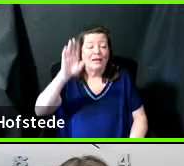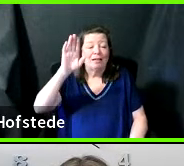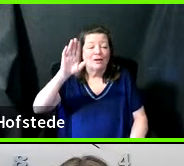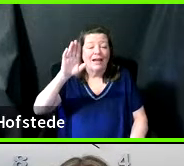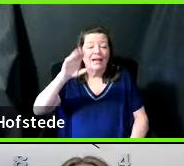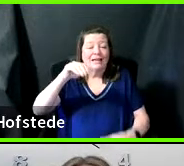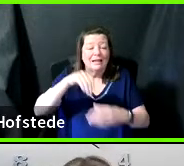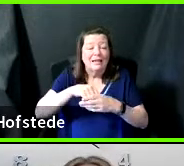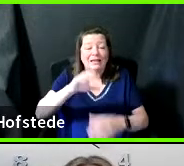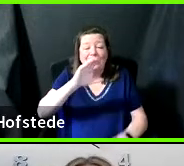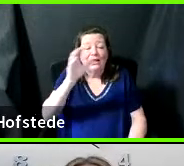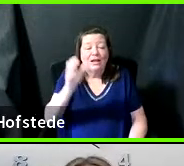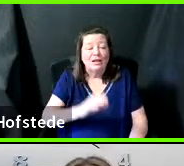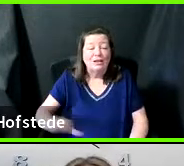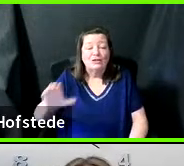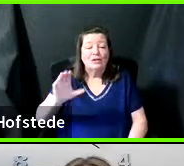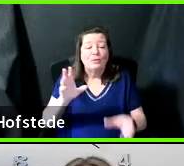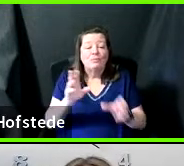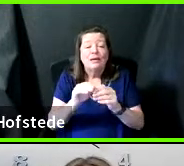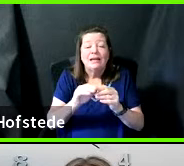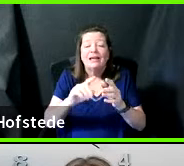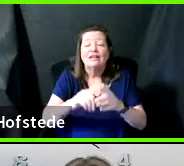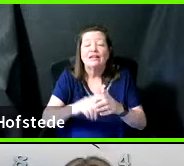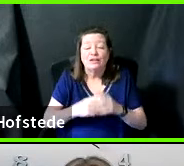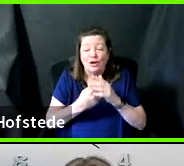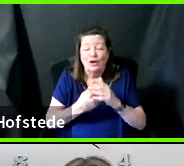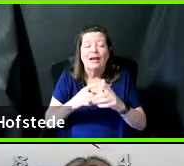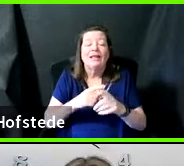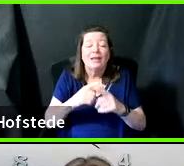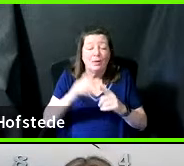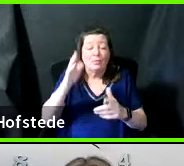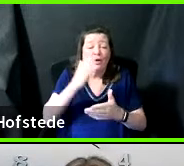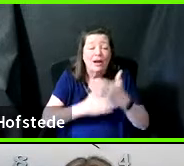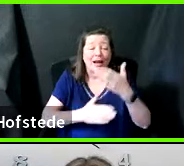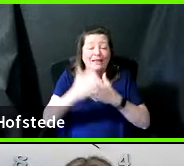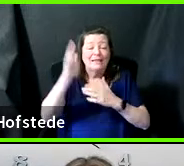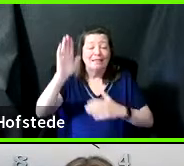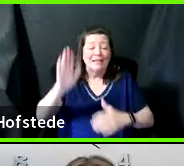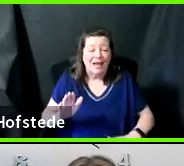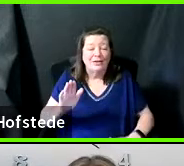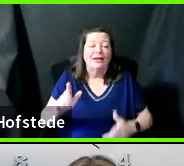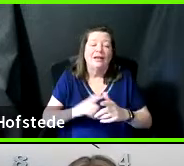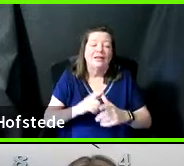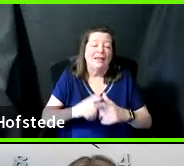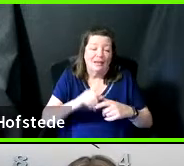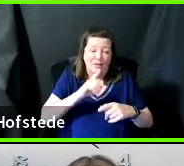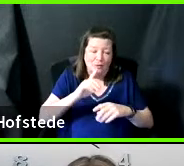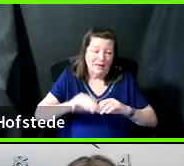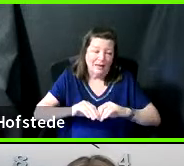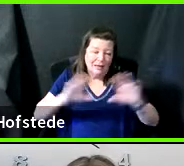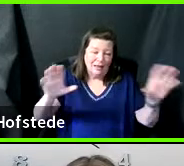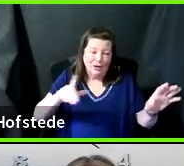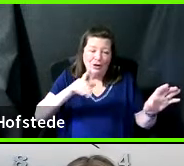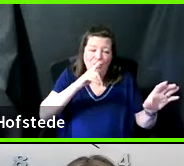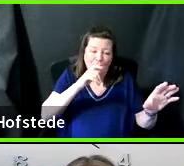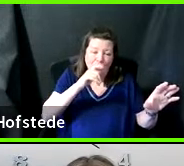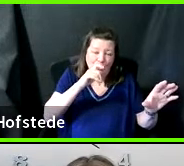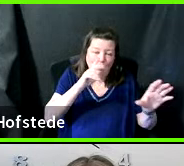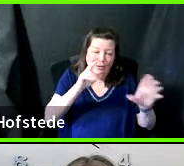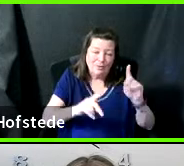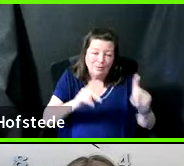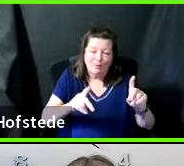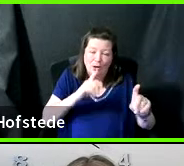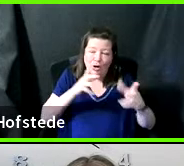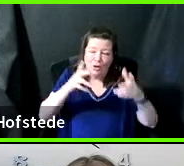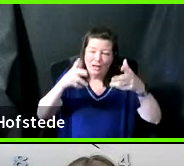Zoom meeting at the start, and then we put our hands down as we go, and then it's like really clear who the pool of people is that's